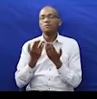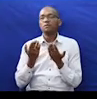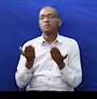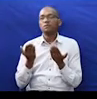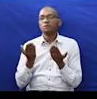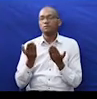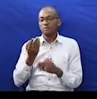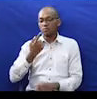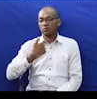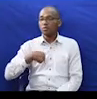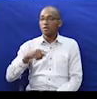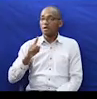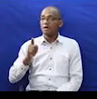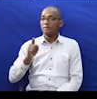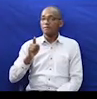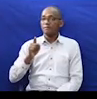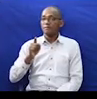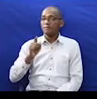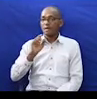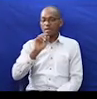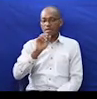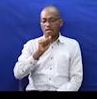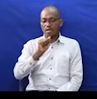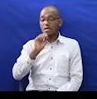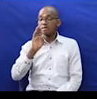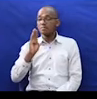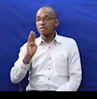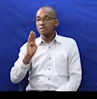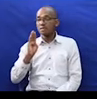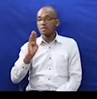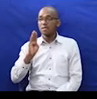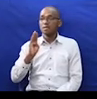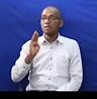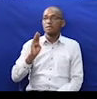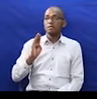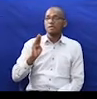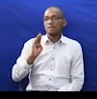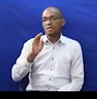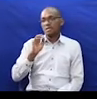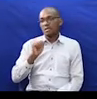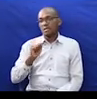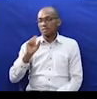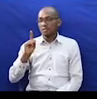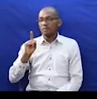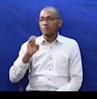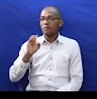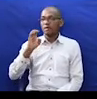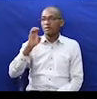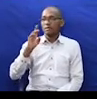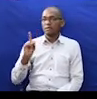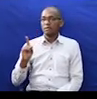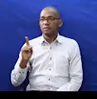have AB over AC, the same as AD over AE, the same as